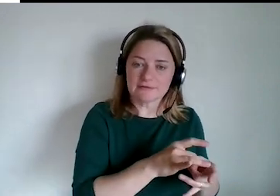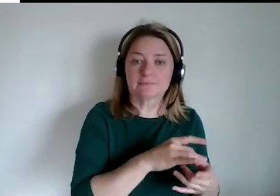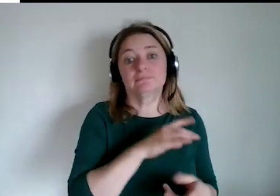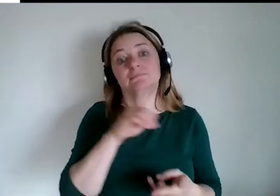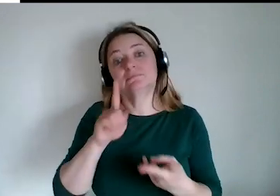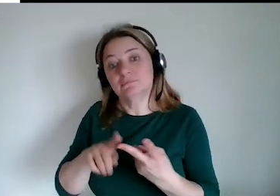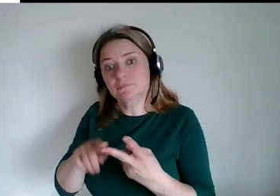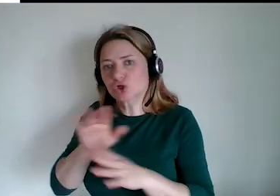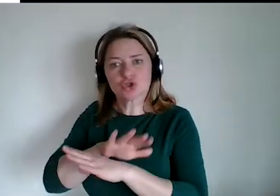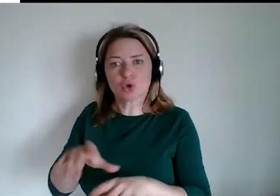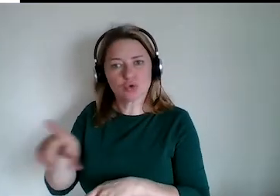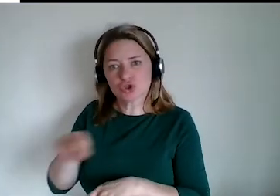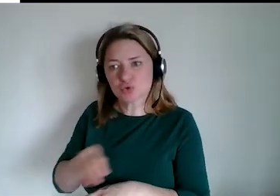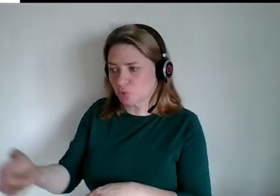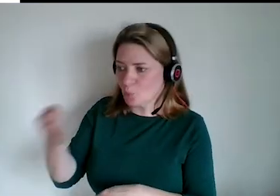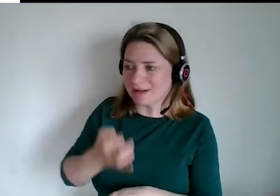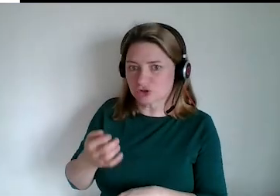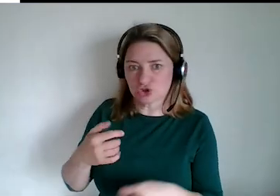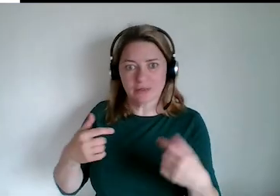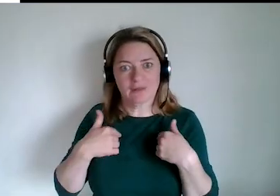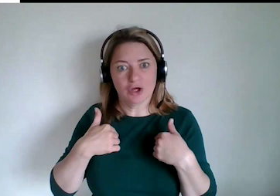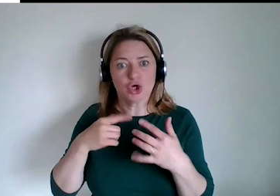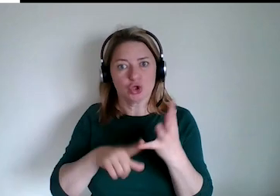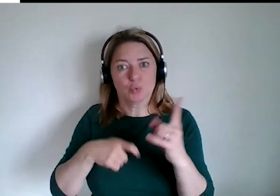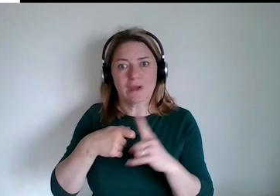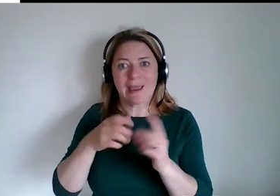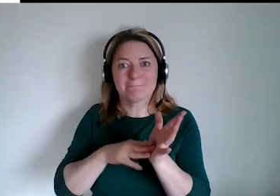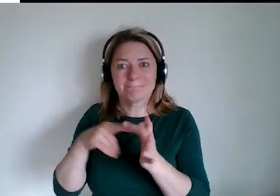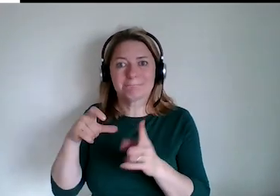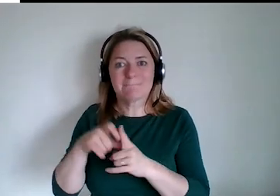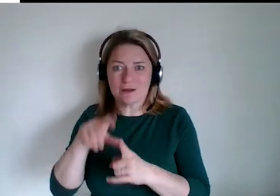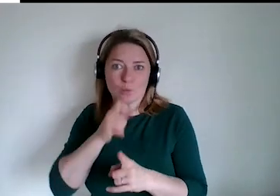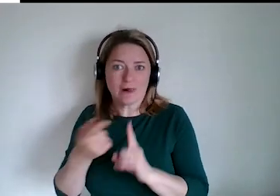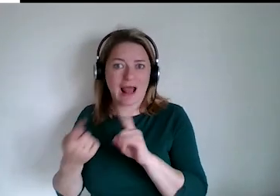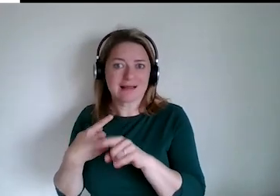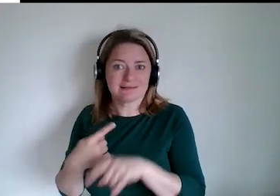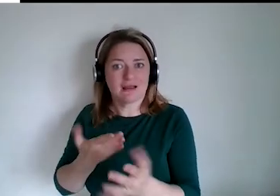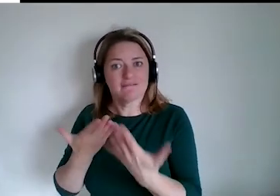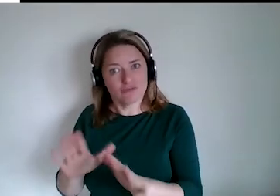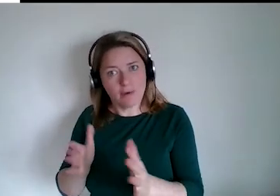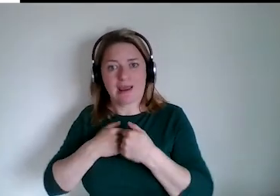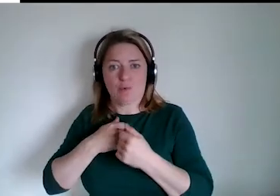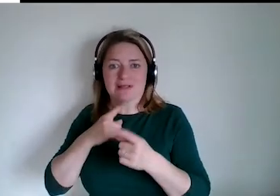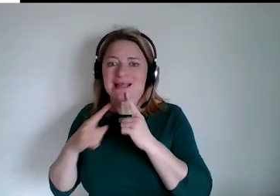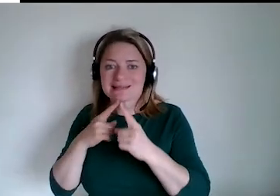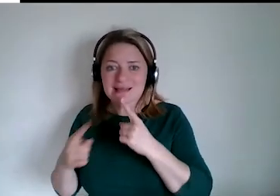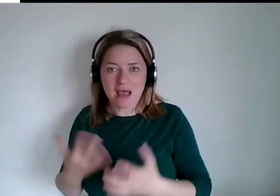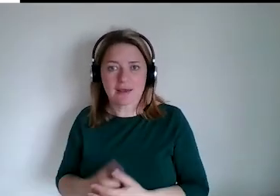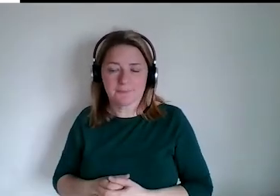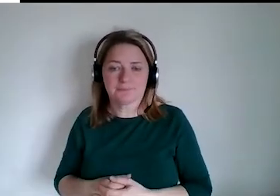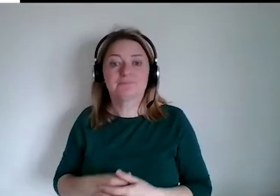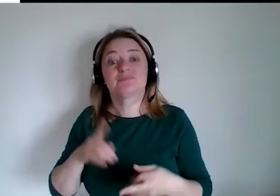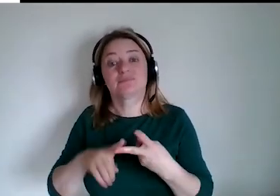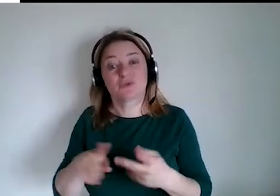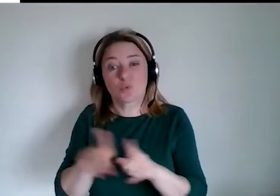cannot be answered by UKMED, because we do get applications to UKMED where you're never going to answer the question from our data. And again, you get lots